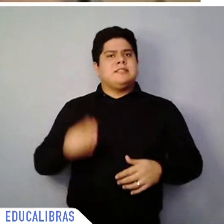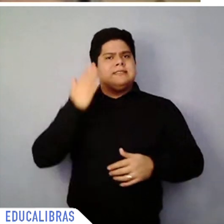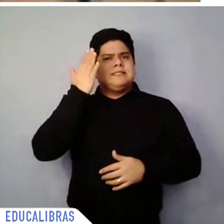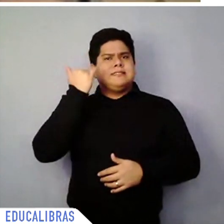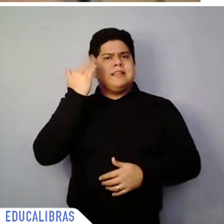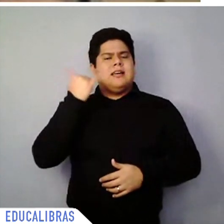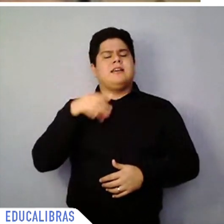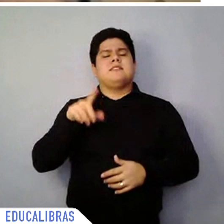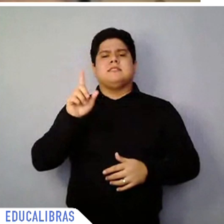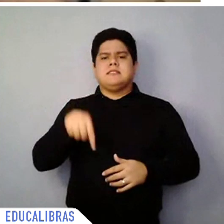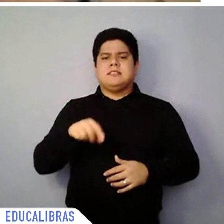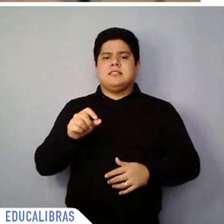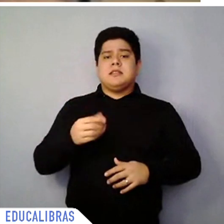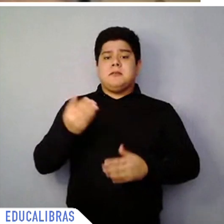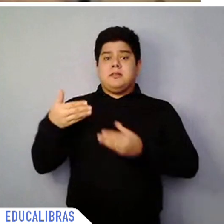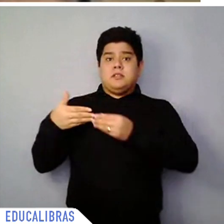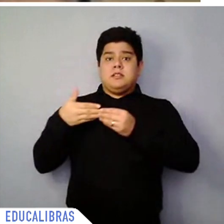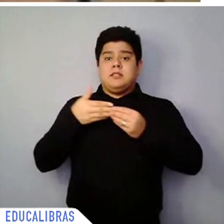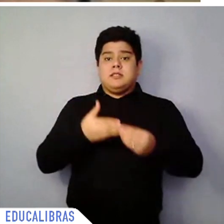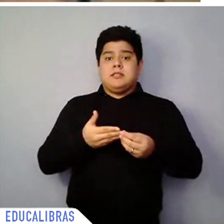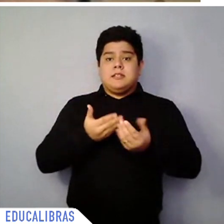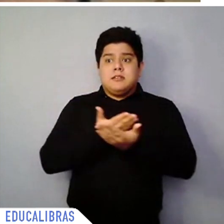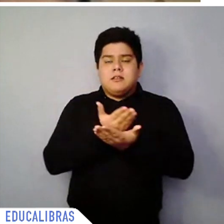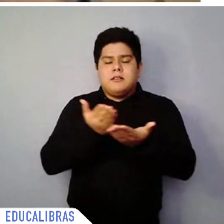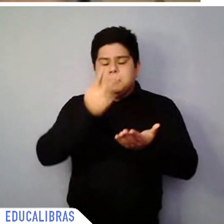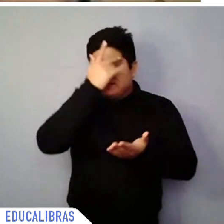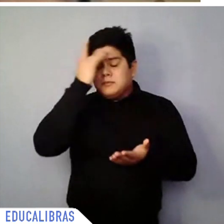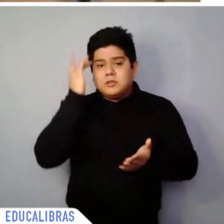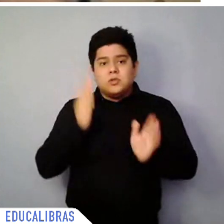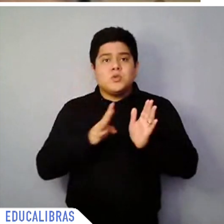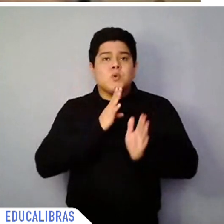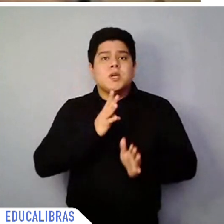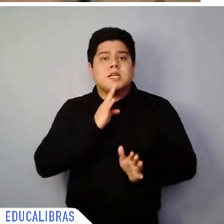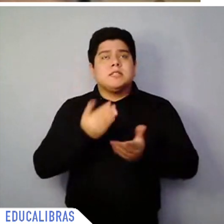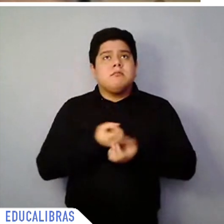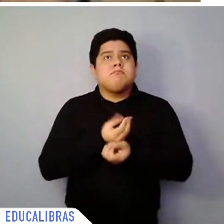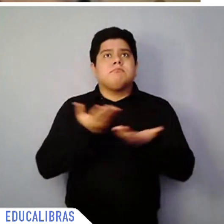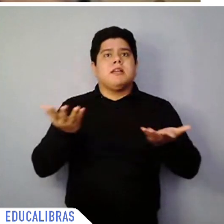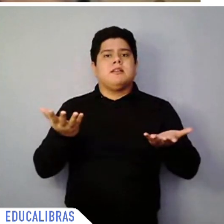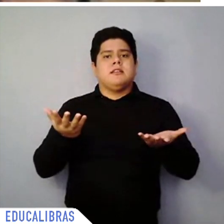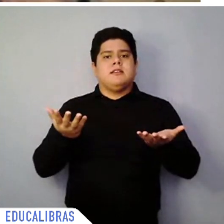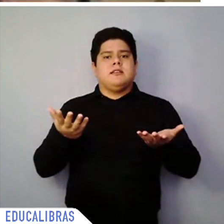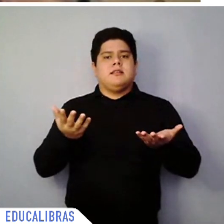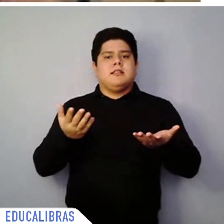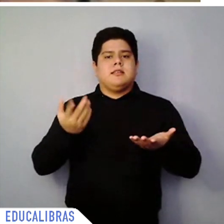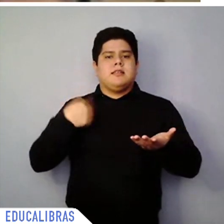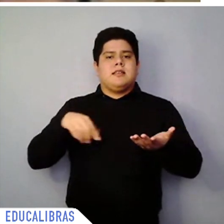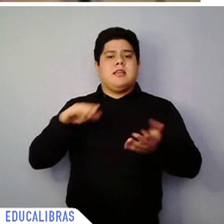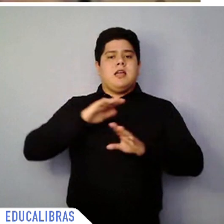Alexandre Padilha was the minister, he was very aware of that, and I am showing